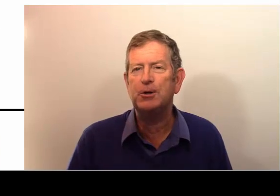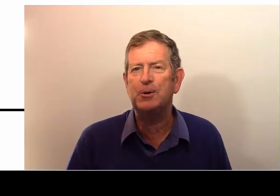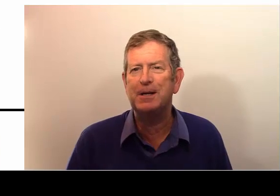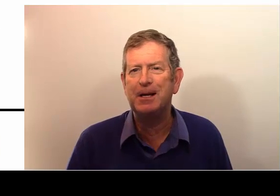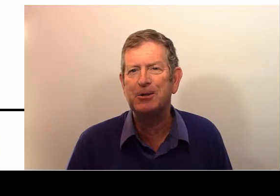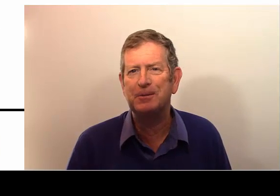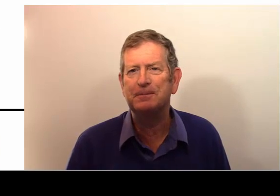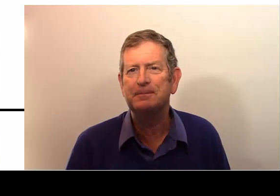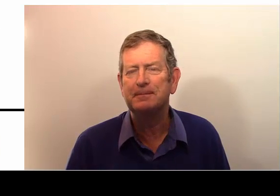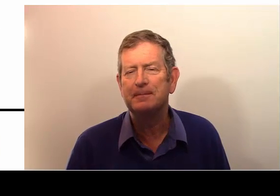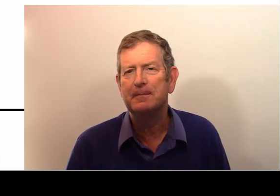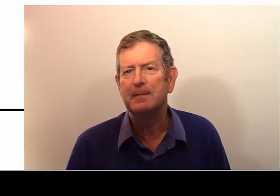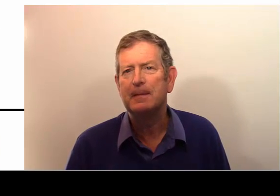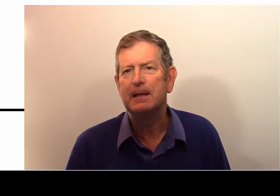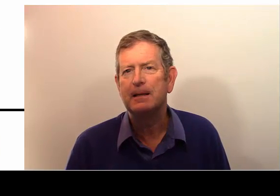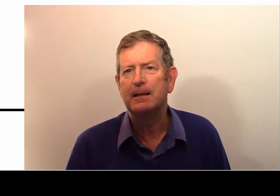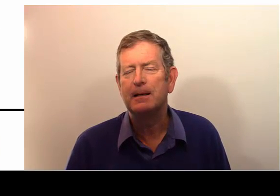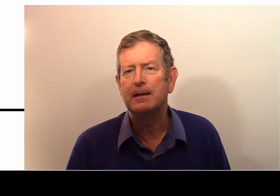What does she do in the kitchen?